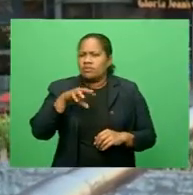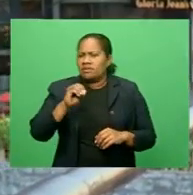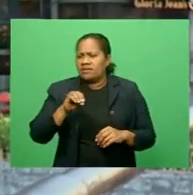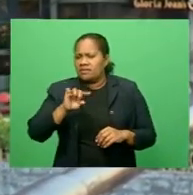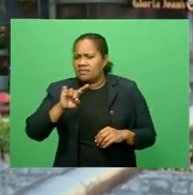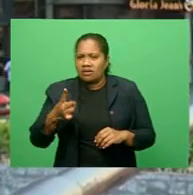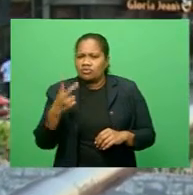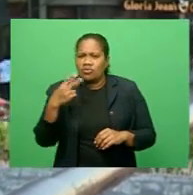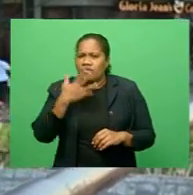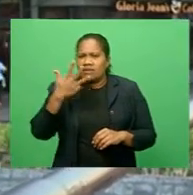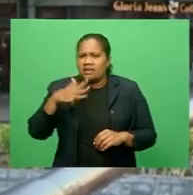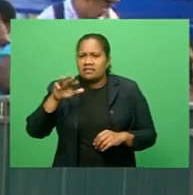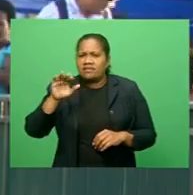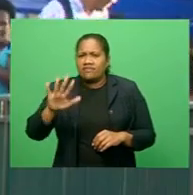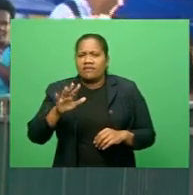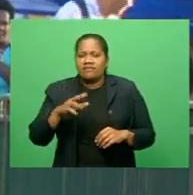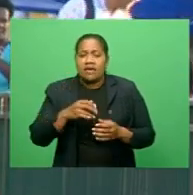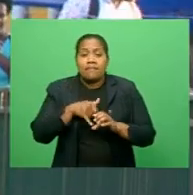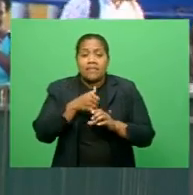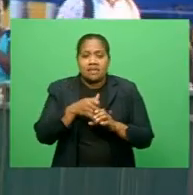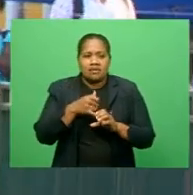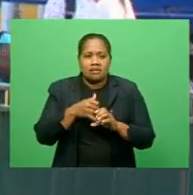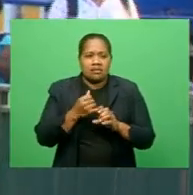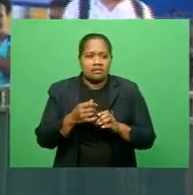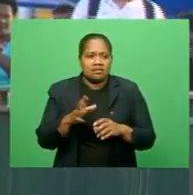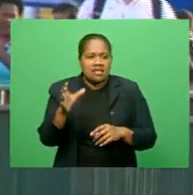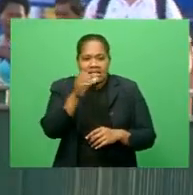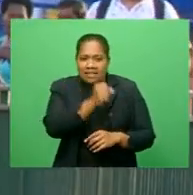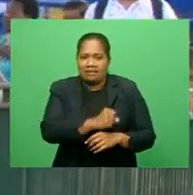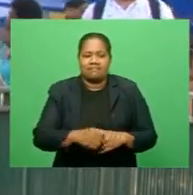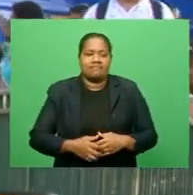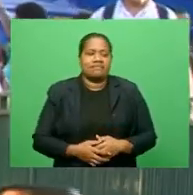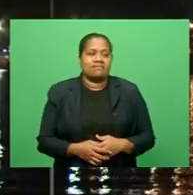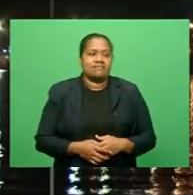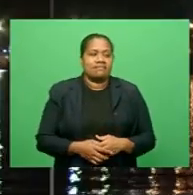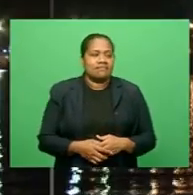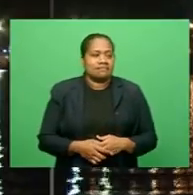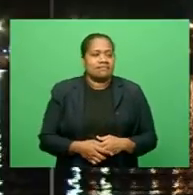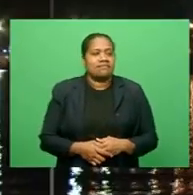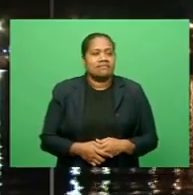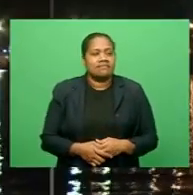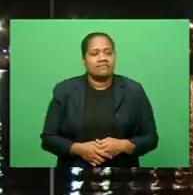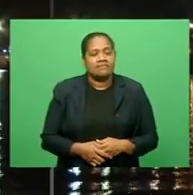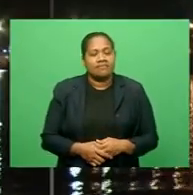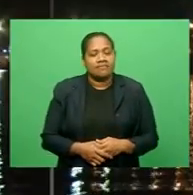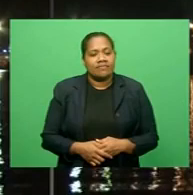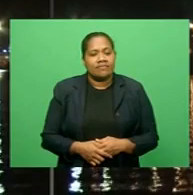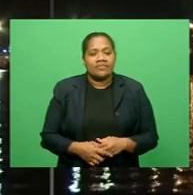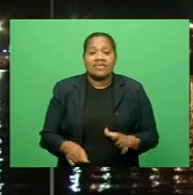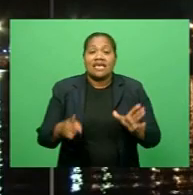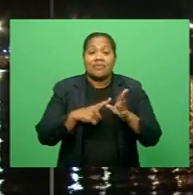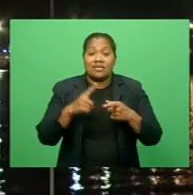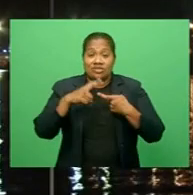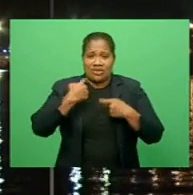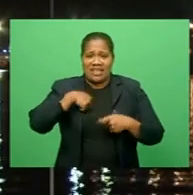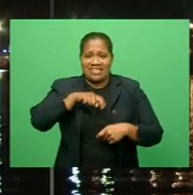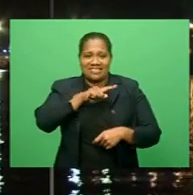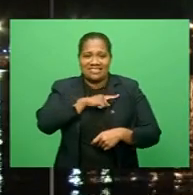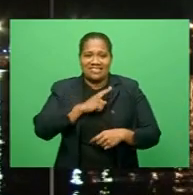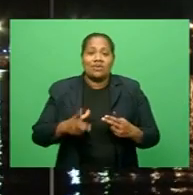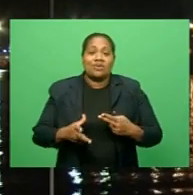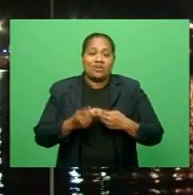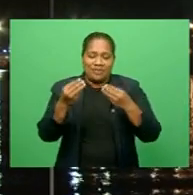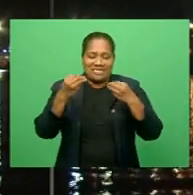148,295 medical-related claims. Venina Rakautonga, FBC News. And Alpanisa joins us now with the latest